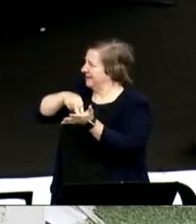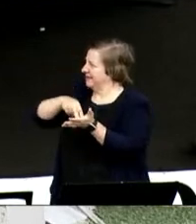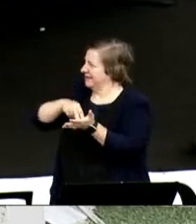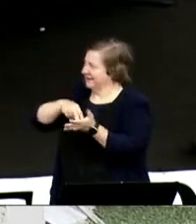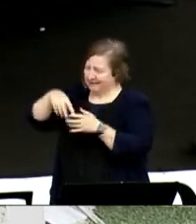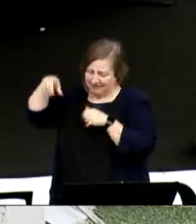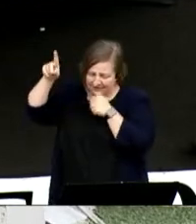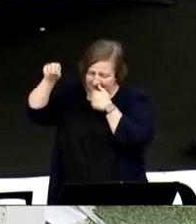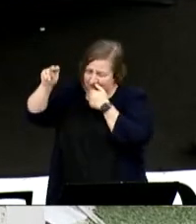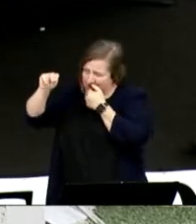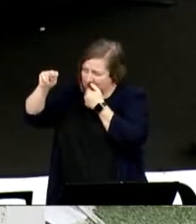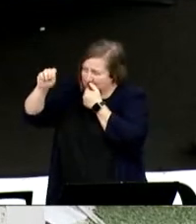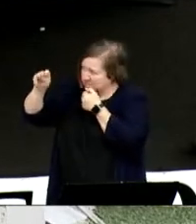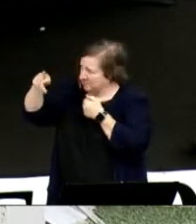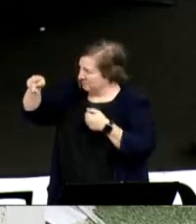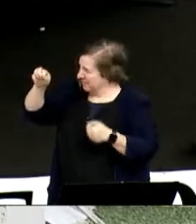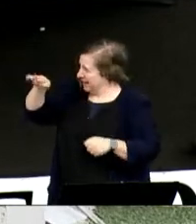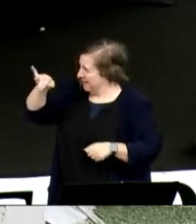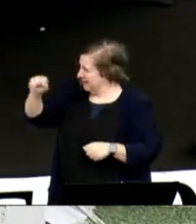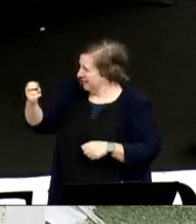Don Parrish, please stand up.